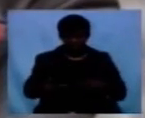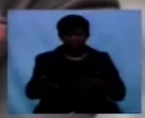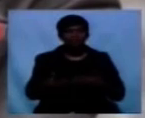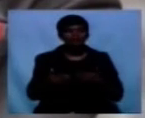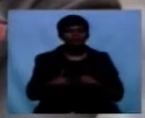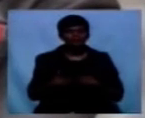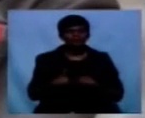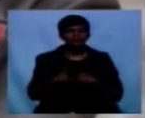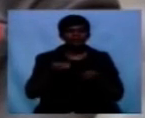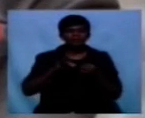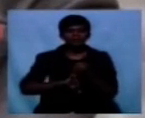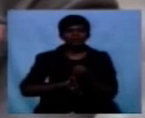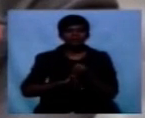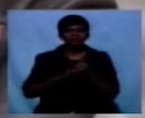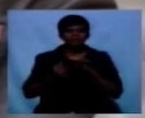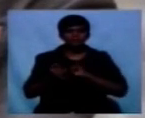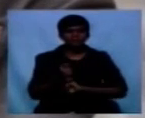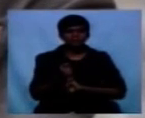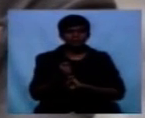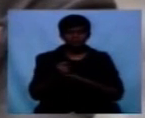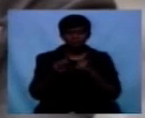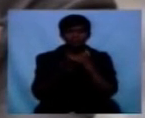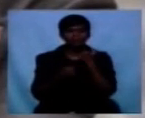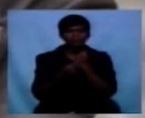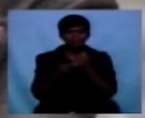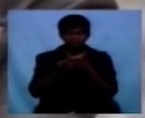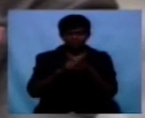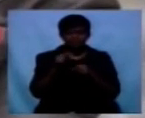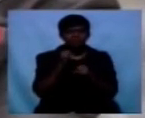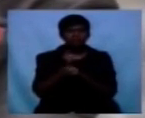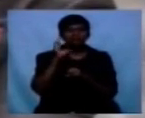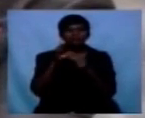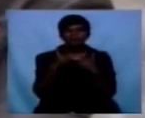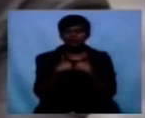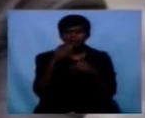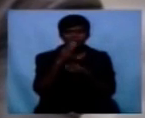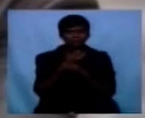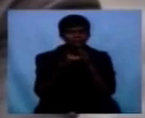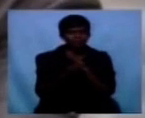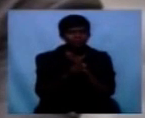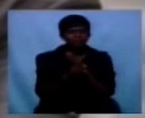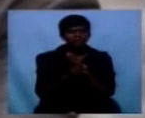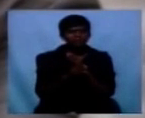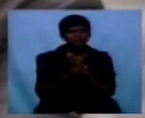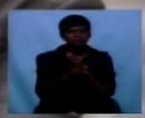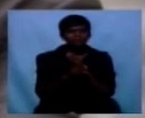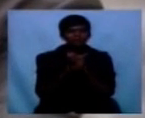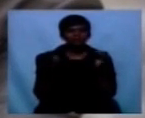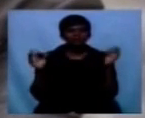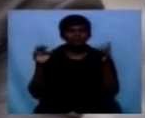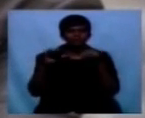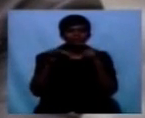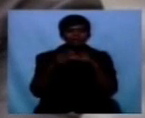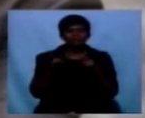Bank has come on board. Early next year, we should have an infrastructure symposium that will be taking place